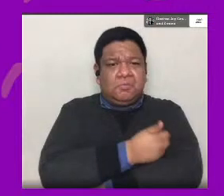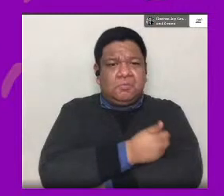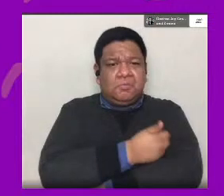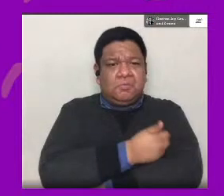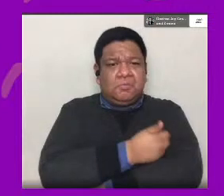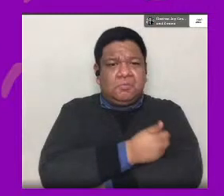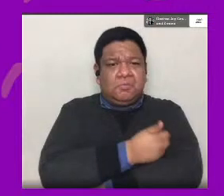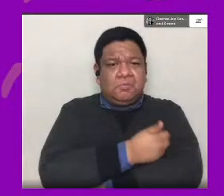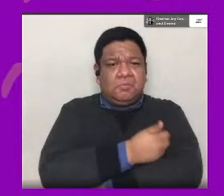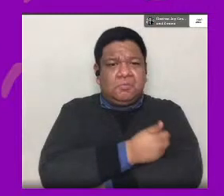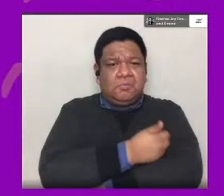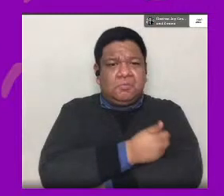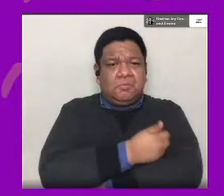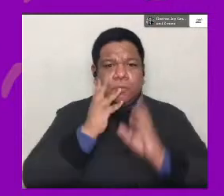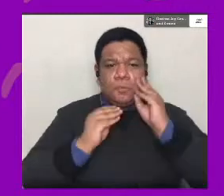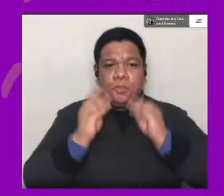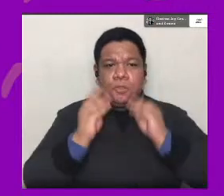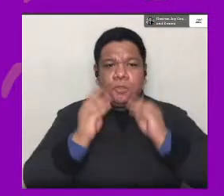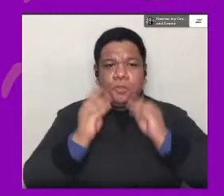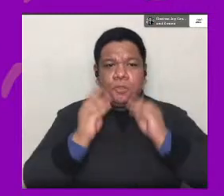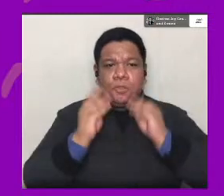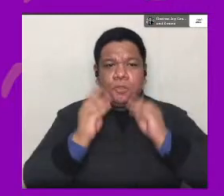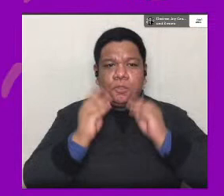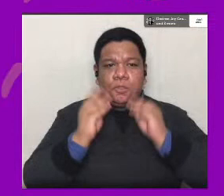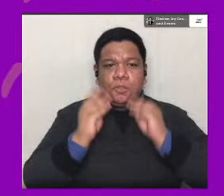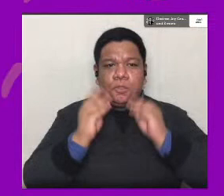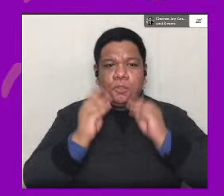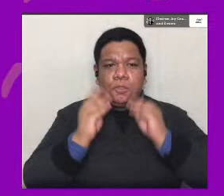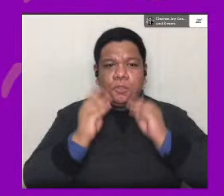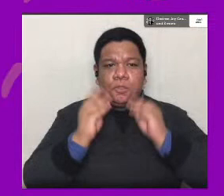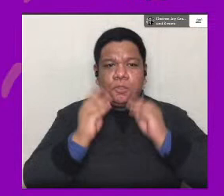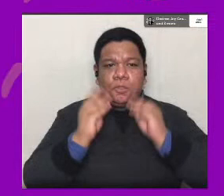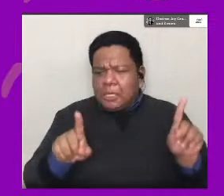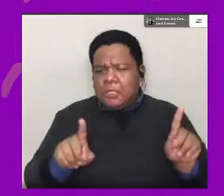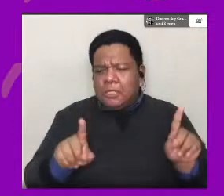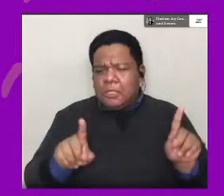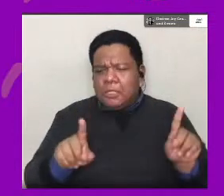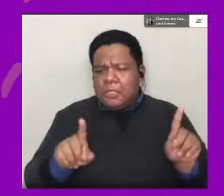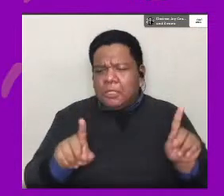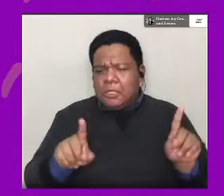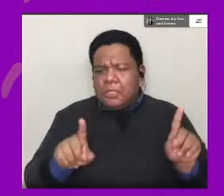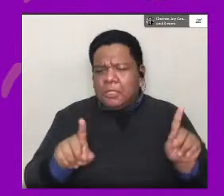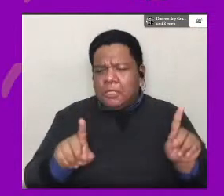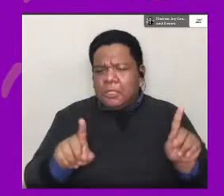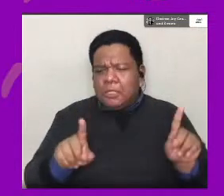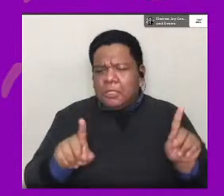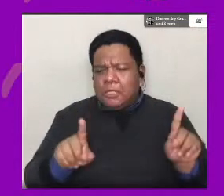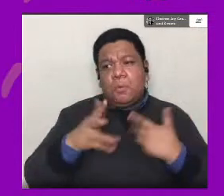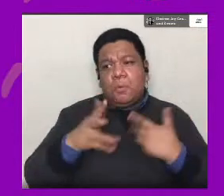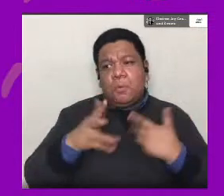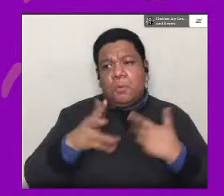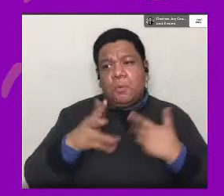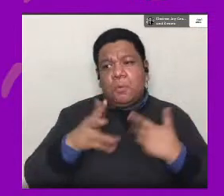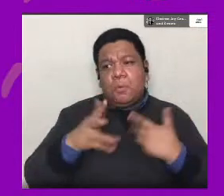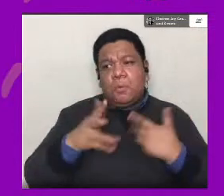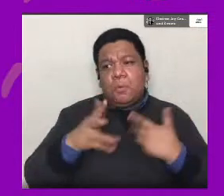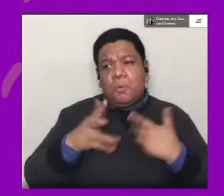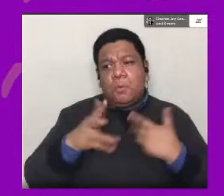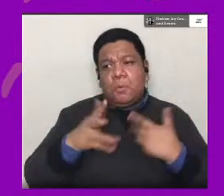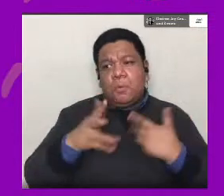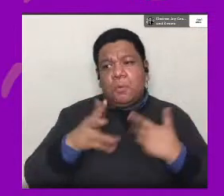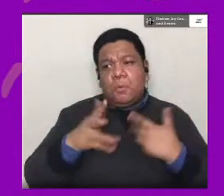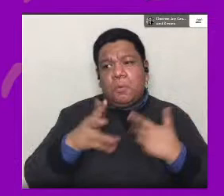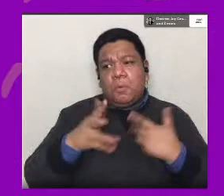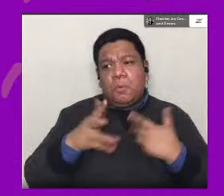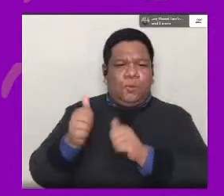of research on this, but there is some inference that mothers' decisions are affected.